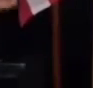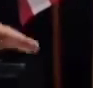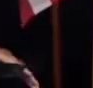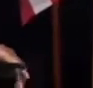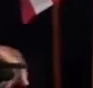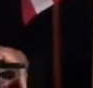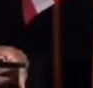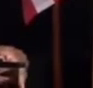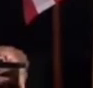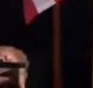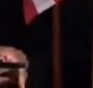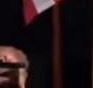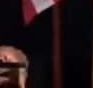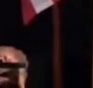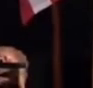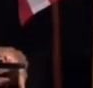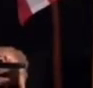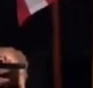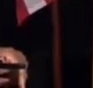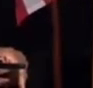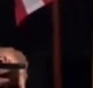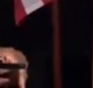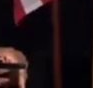more chance tonight.